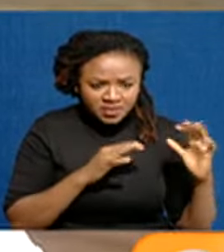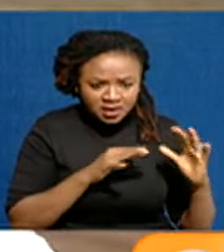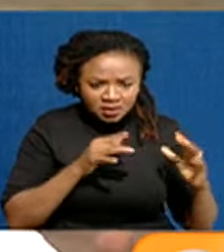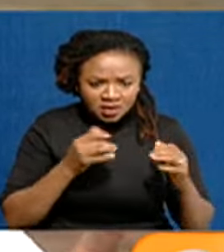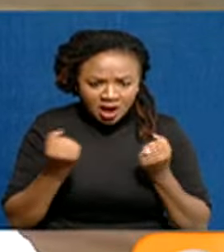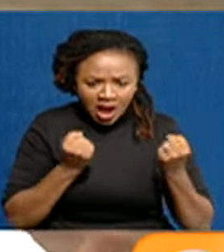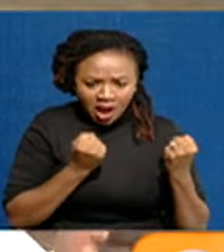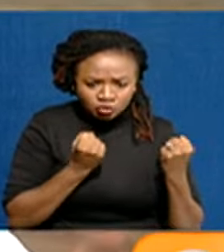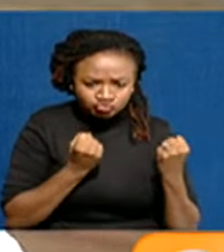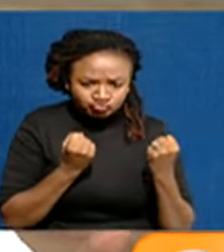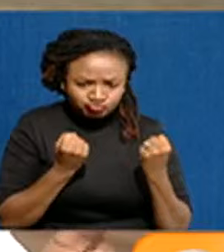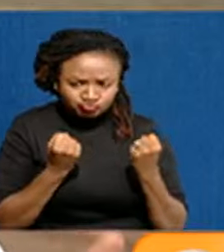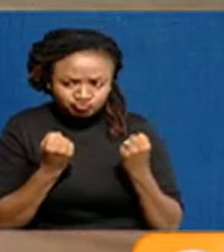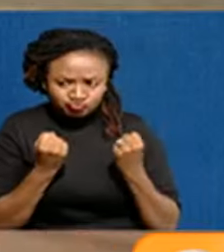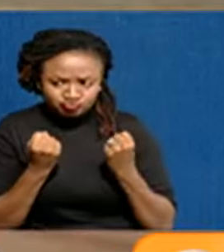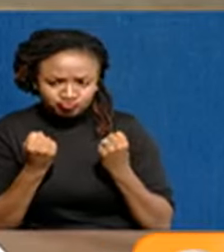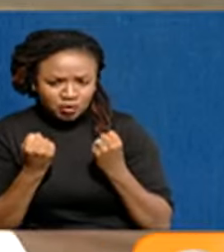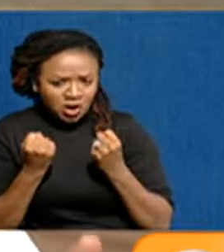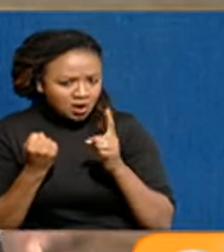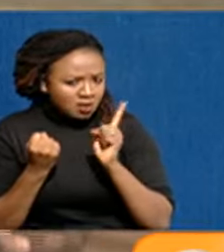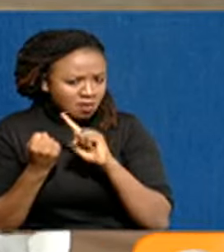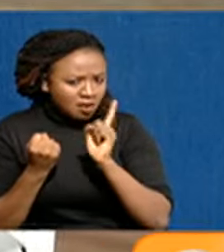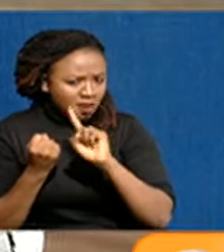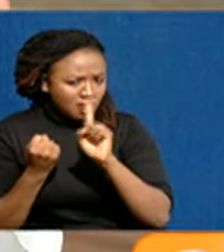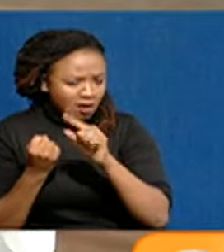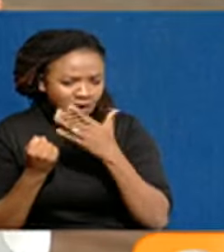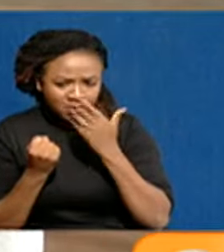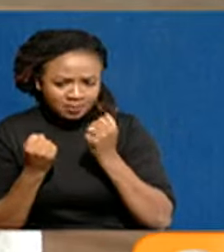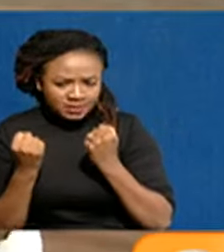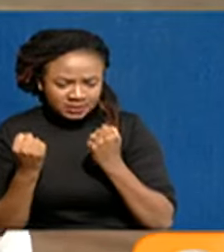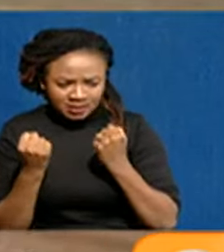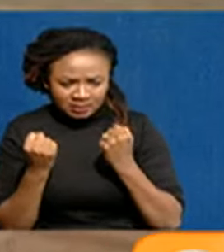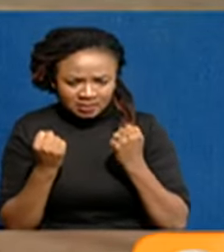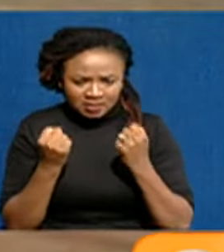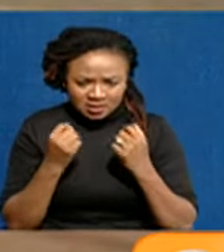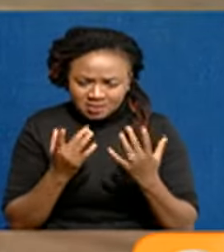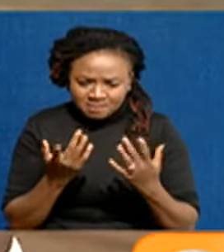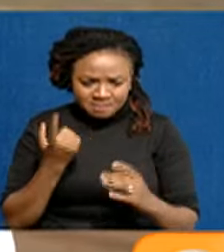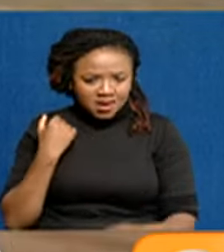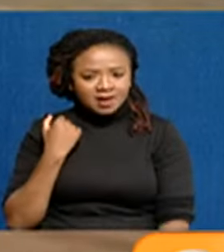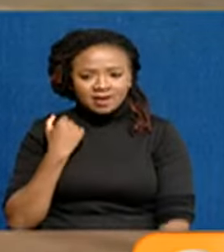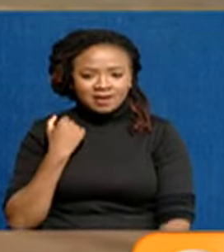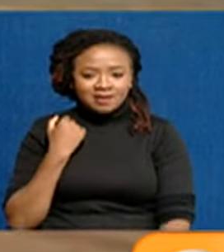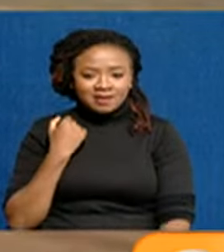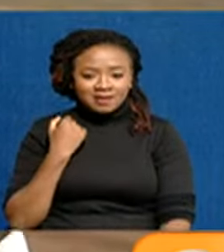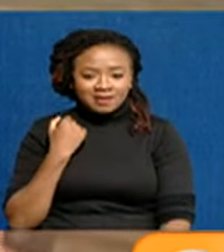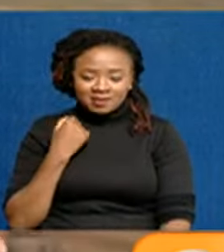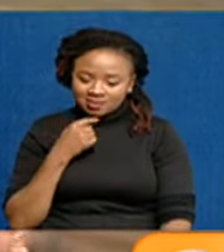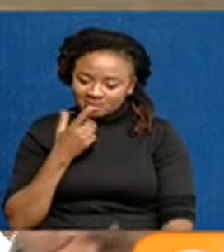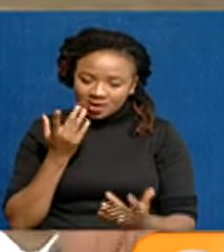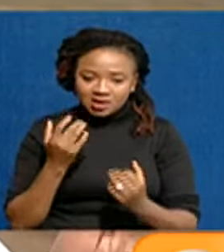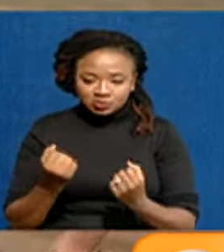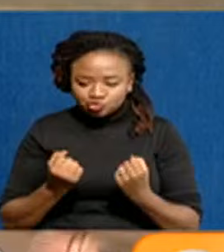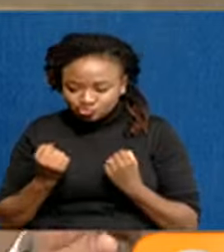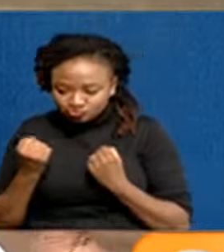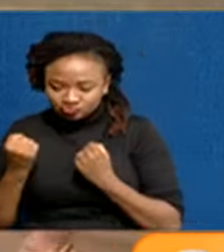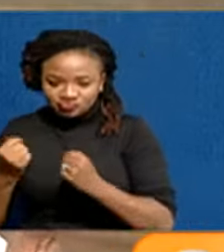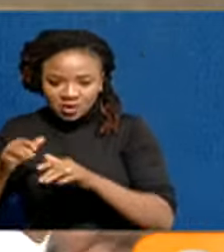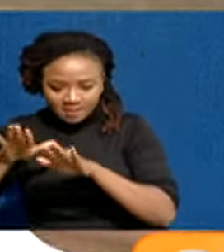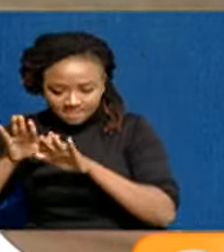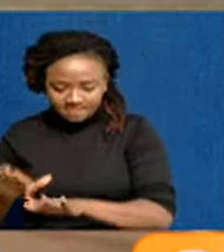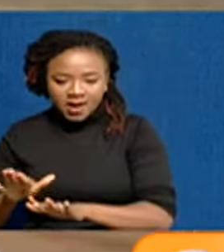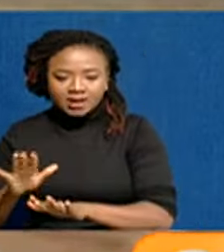alert. Okay. If you get to a point where you realize that it's like the waters are increasing, it's better to park and be somewhere that you